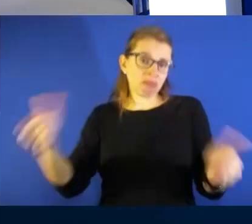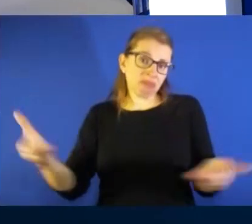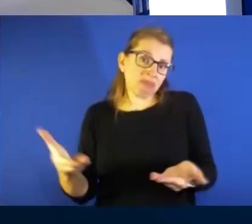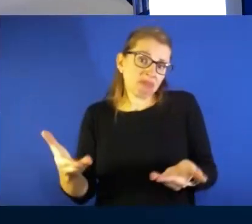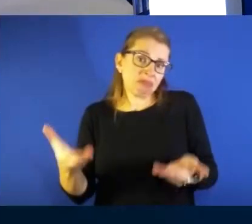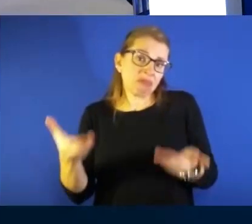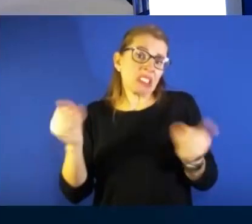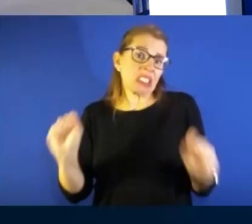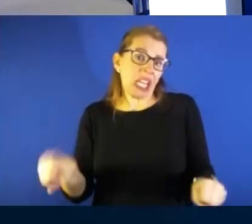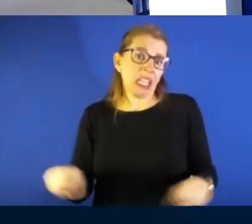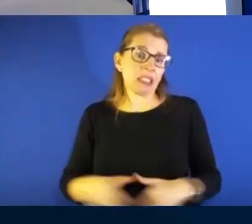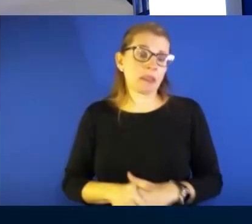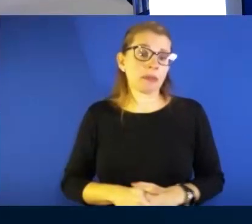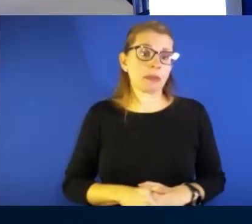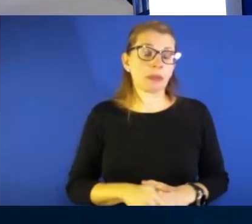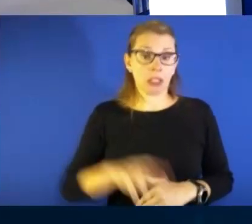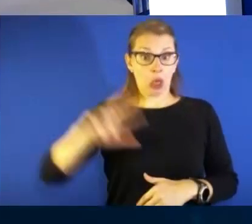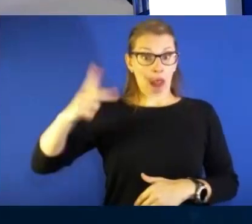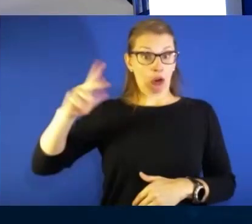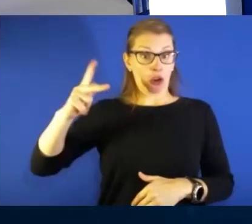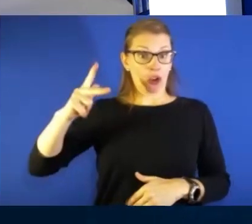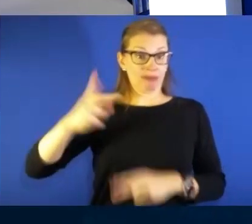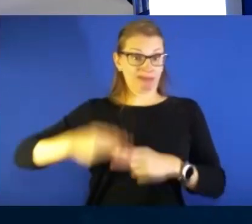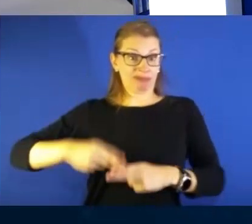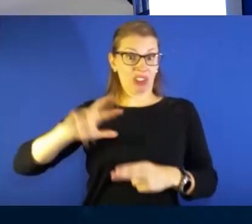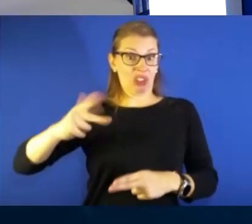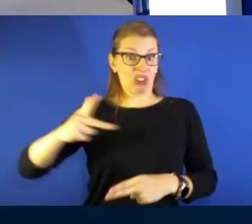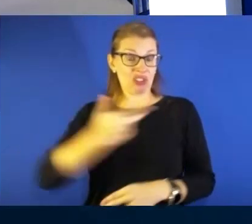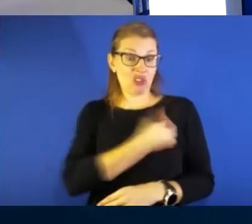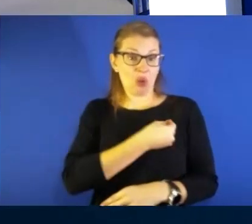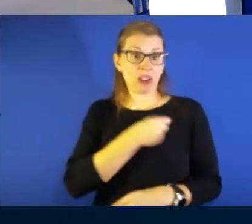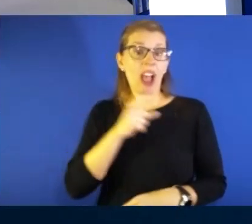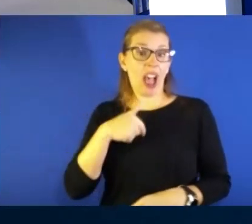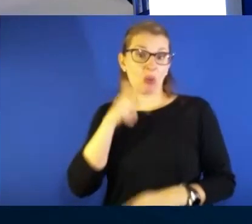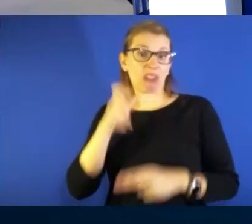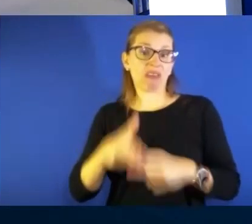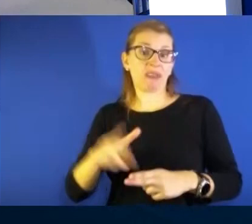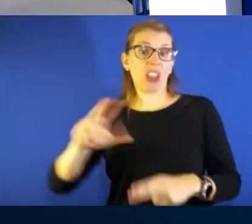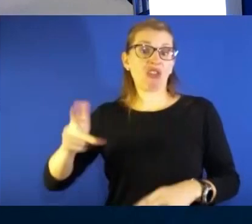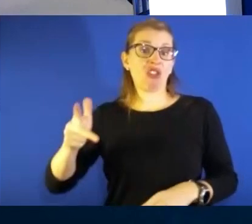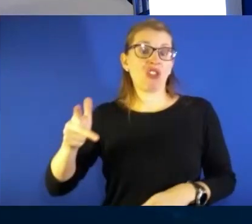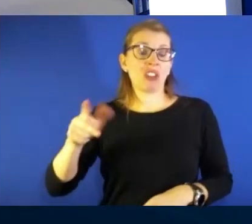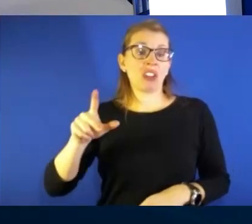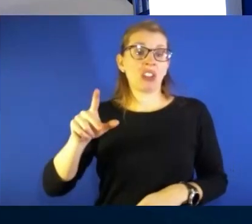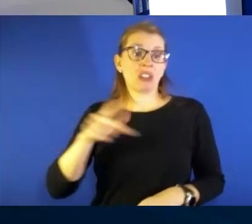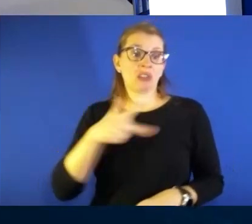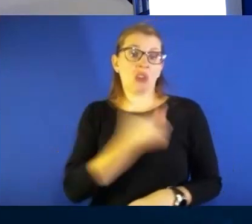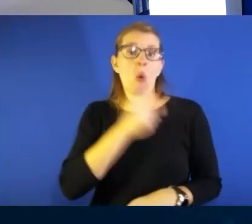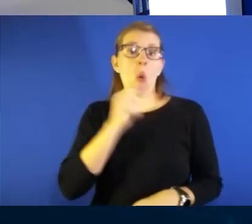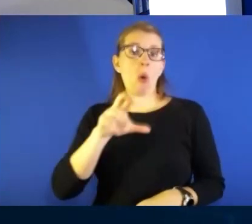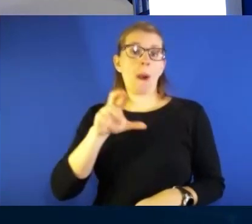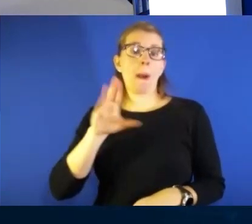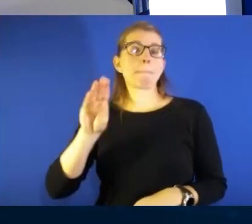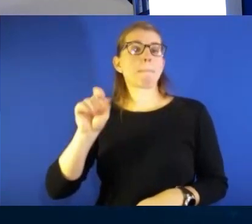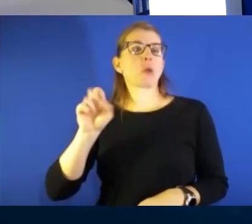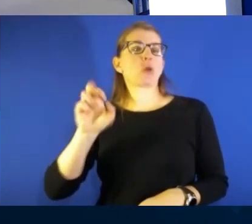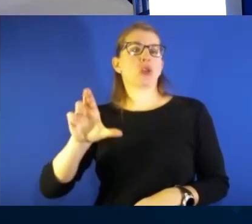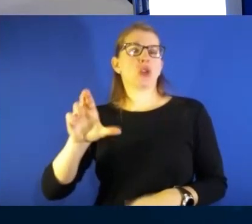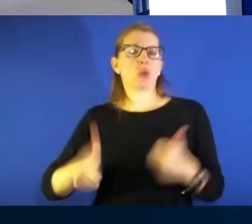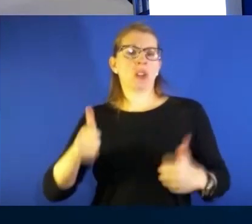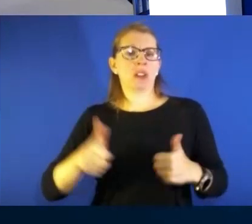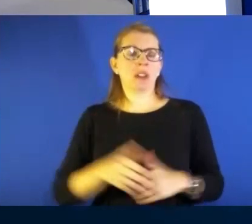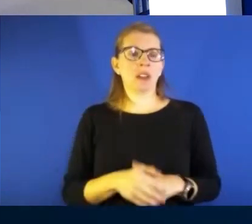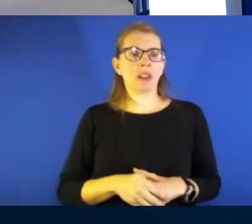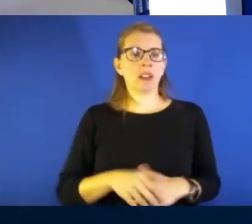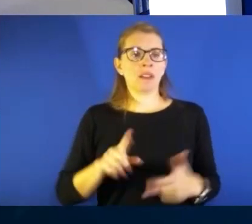that be considered a third dose? I would consider that That's a third dose, or is that considered the booster for Well, someone? I would think that the first dose of the mRNA